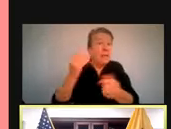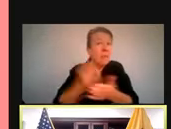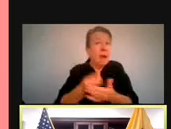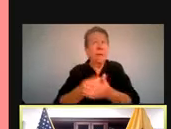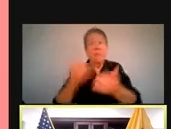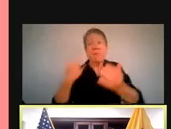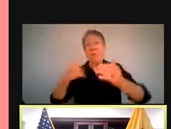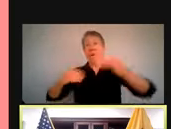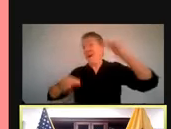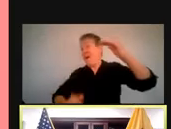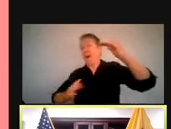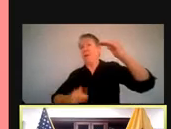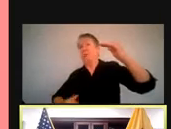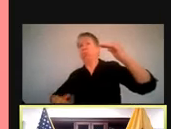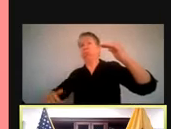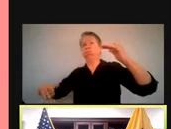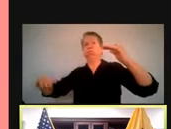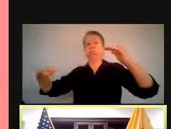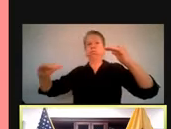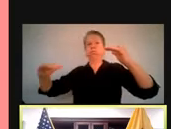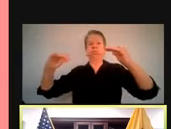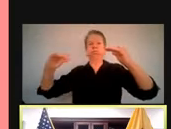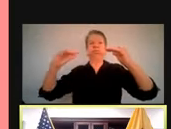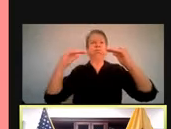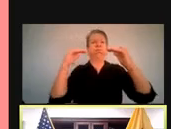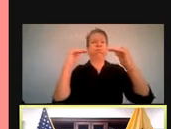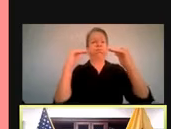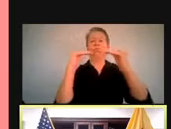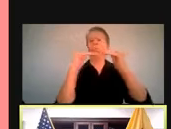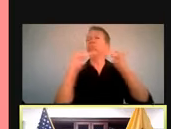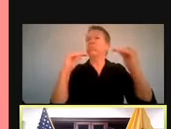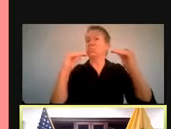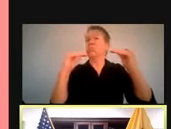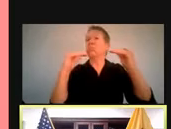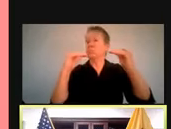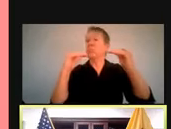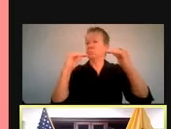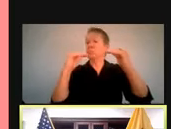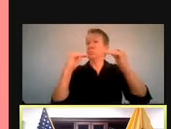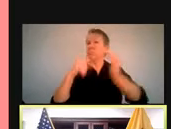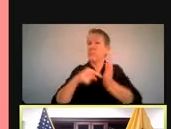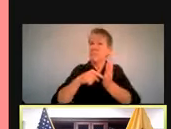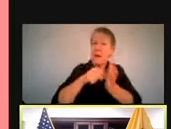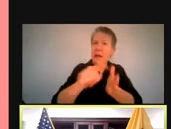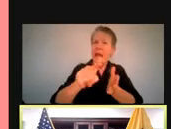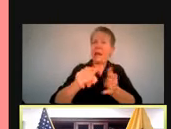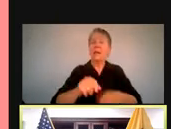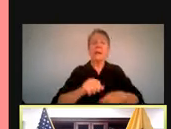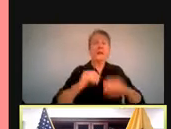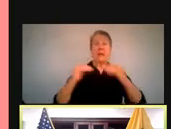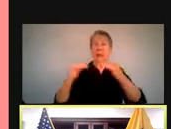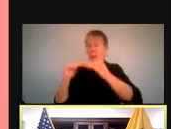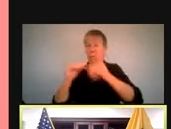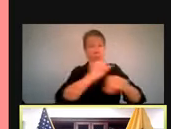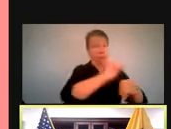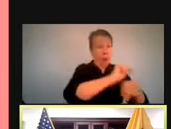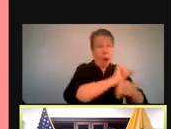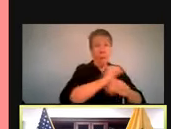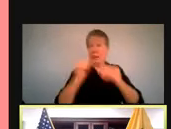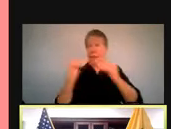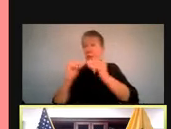on average by their white male colleagues in similar jobs in